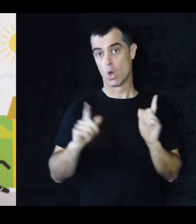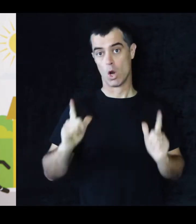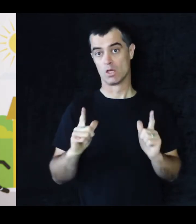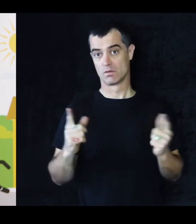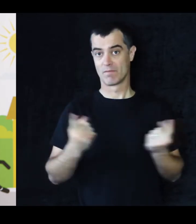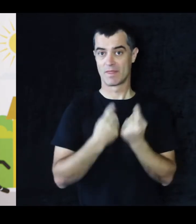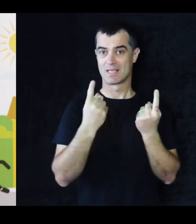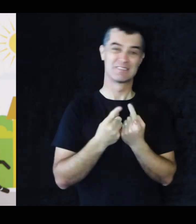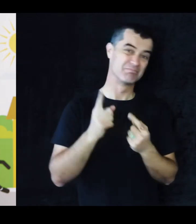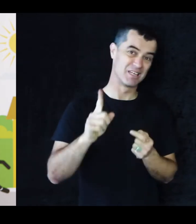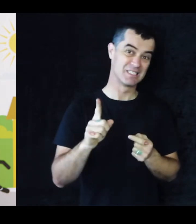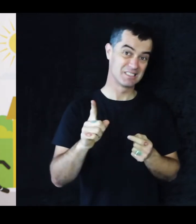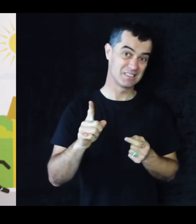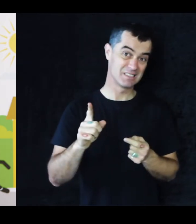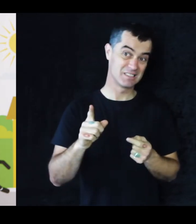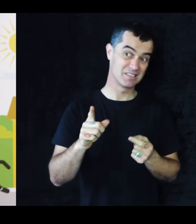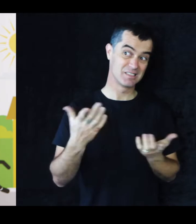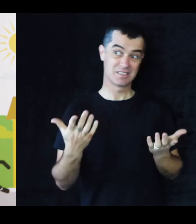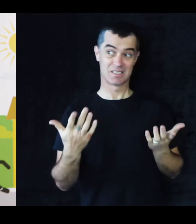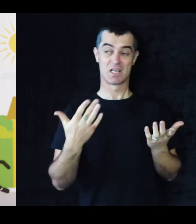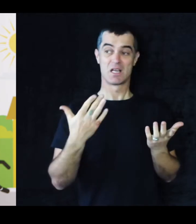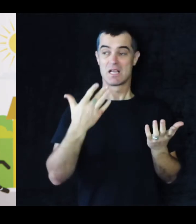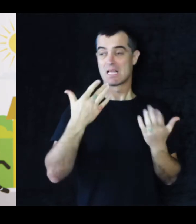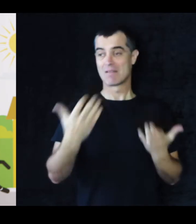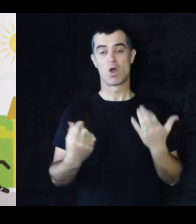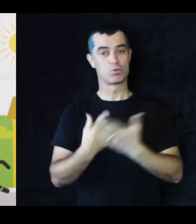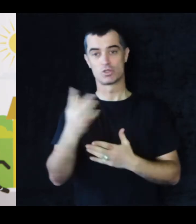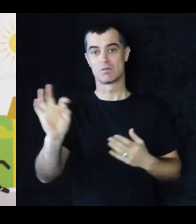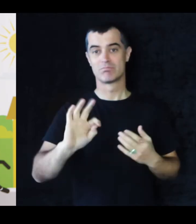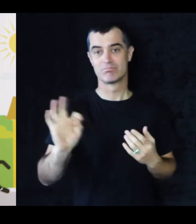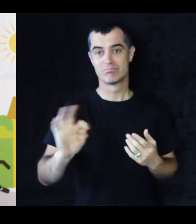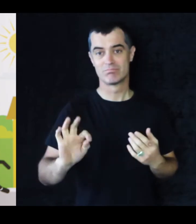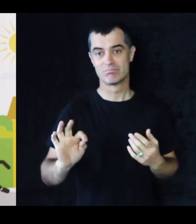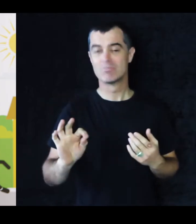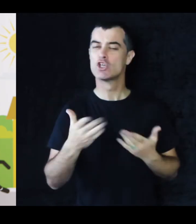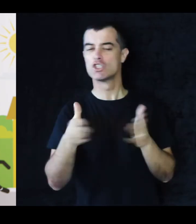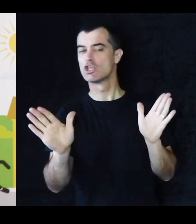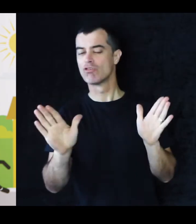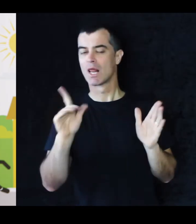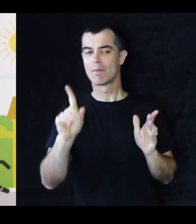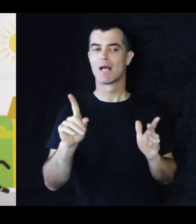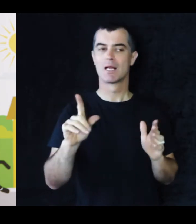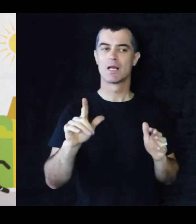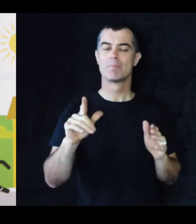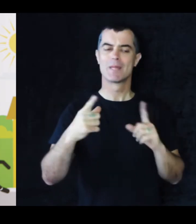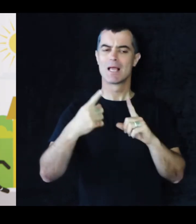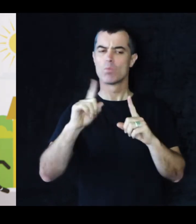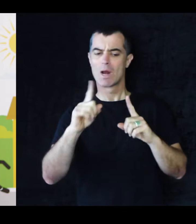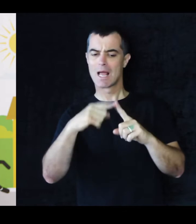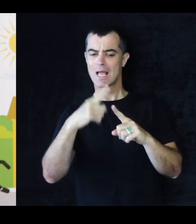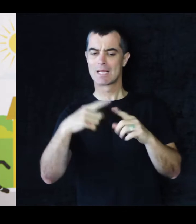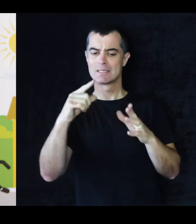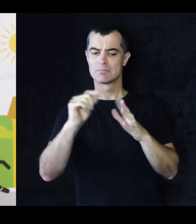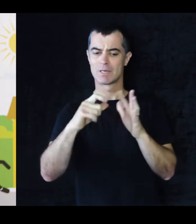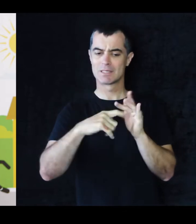disabilities can do lots of things, but generally speaking, we're not given the opportunity, or there's very